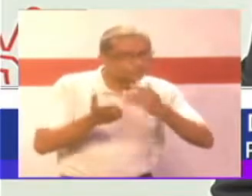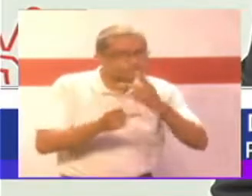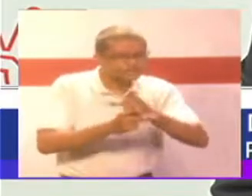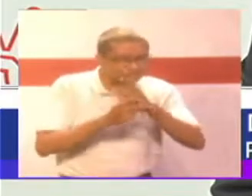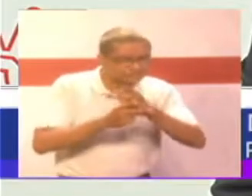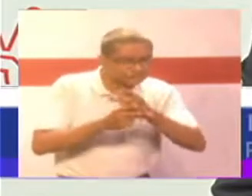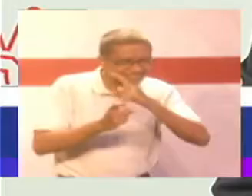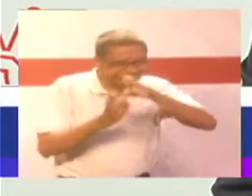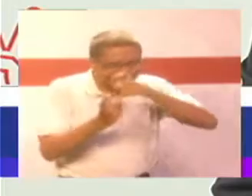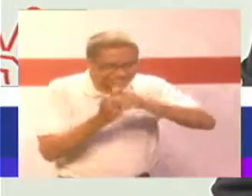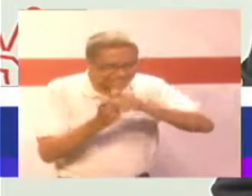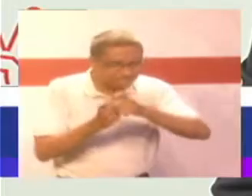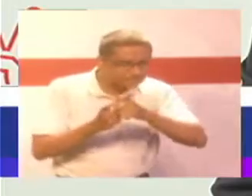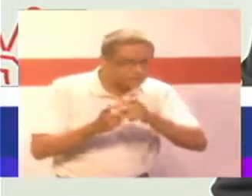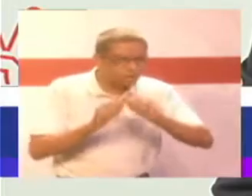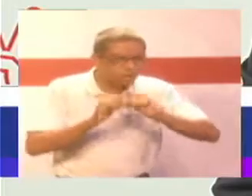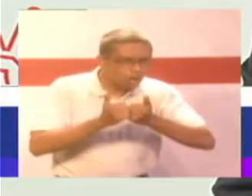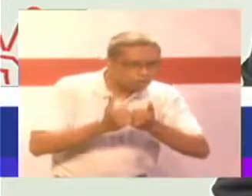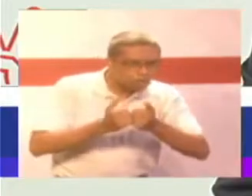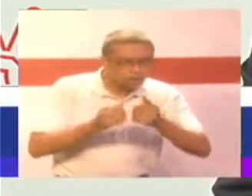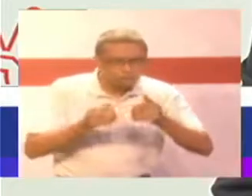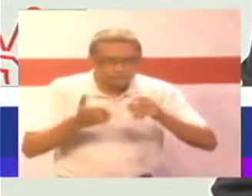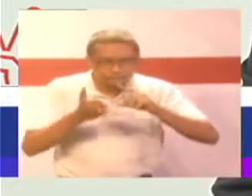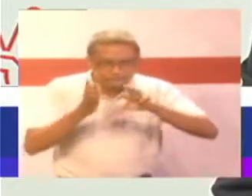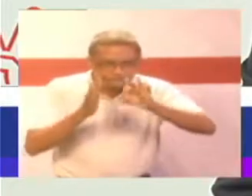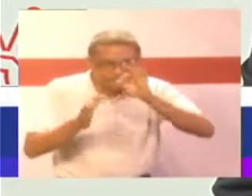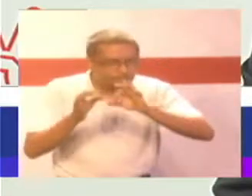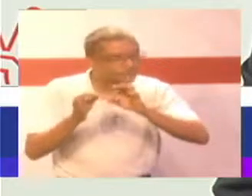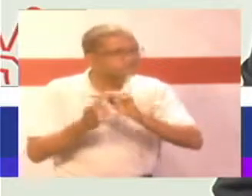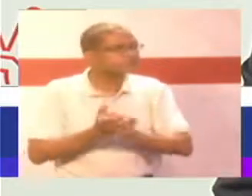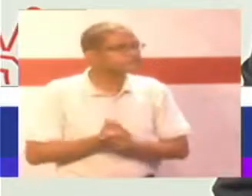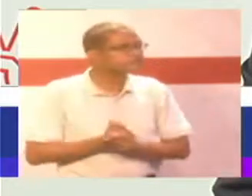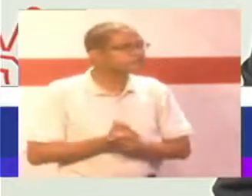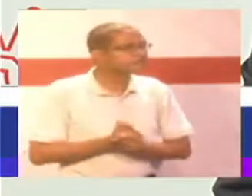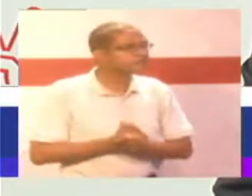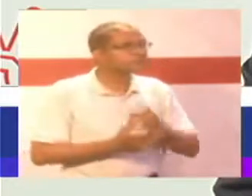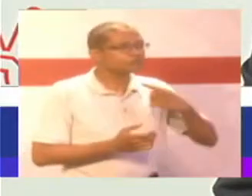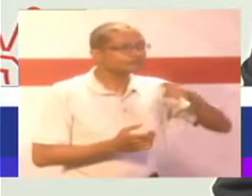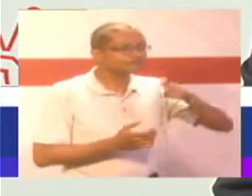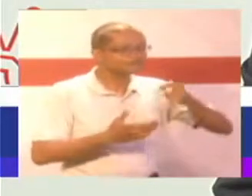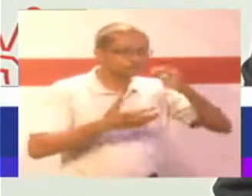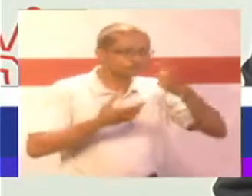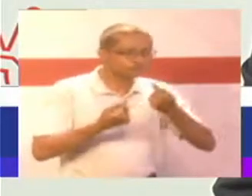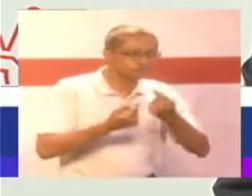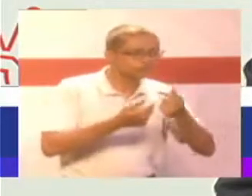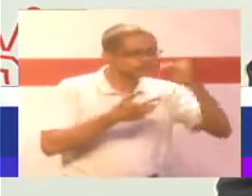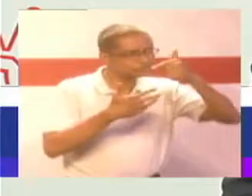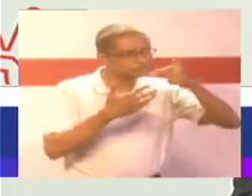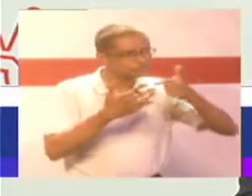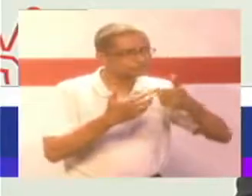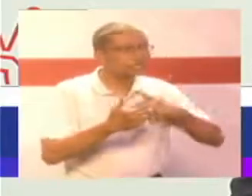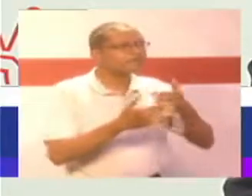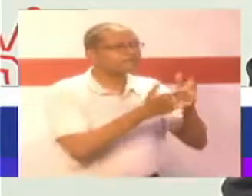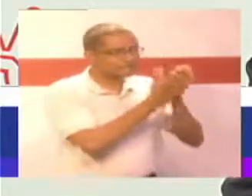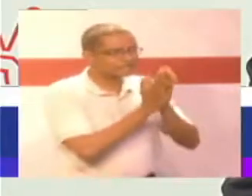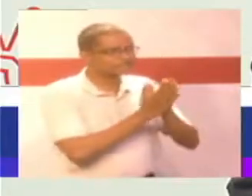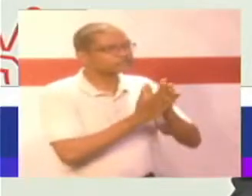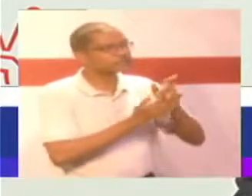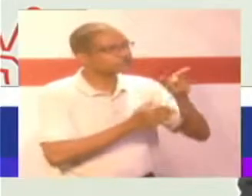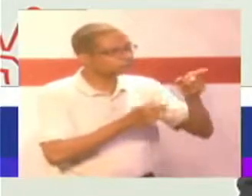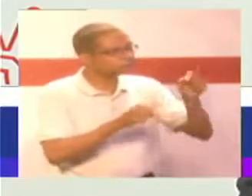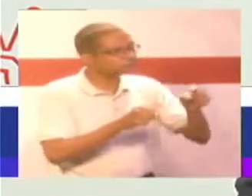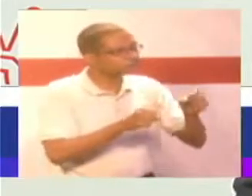about doing it, and there are several factors that we do take into place. So I'll kindly ask you if you could request it via